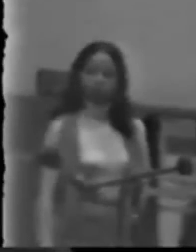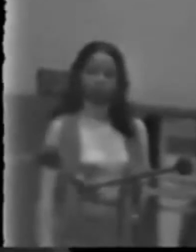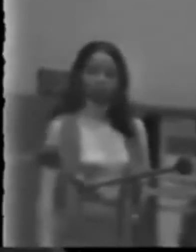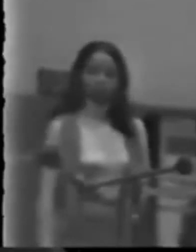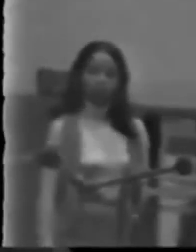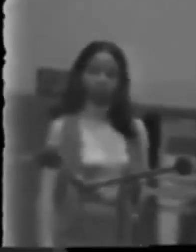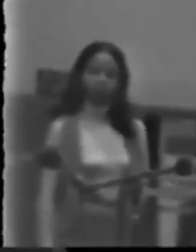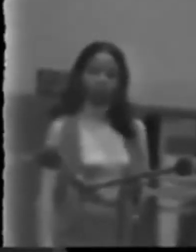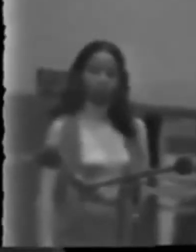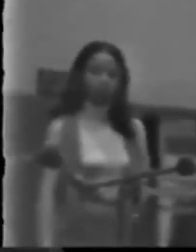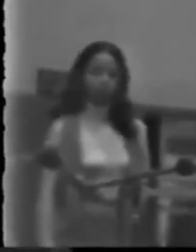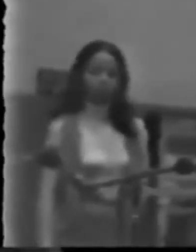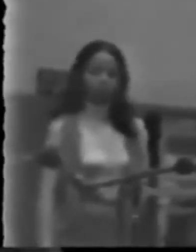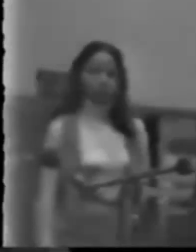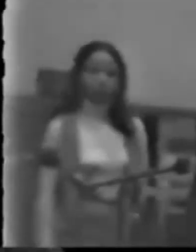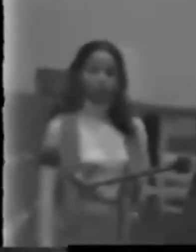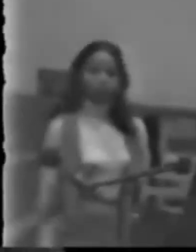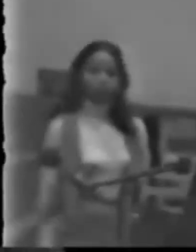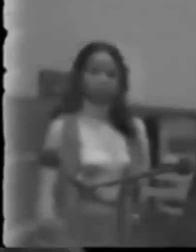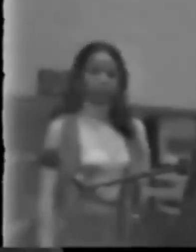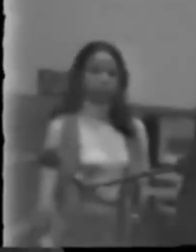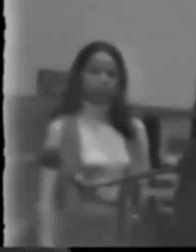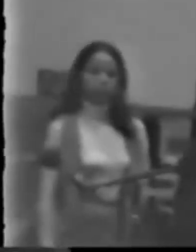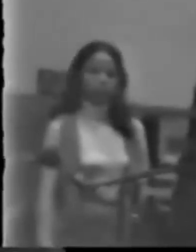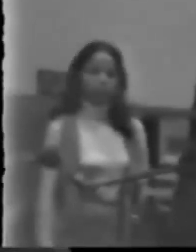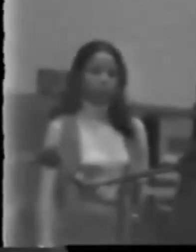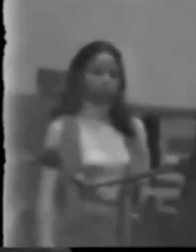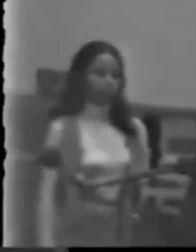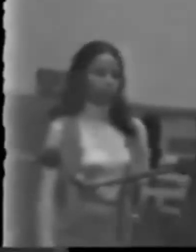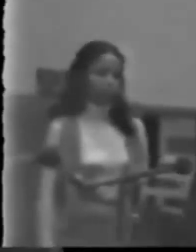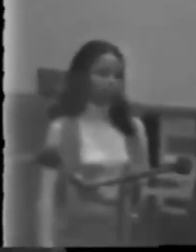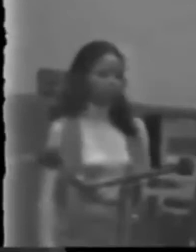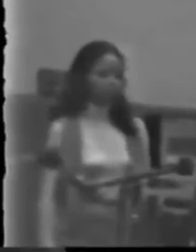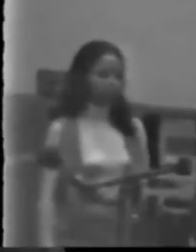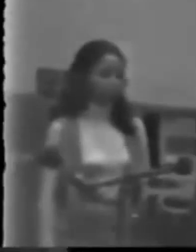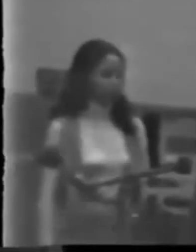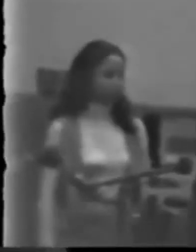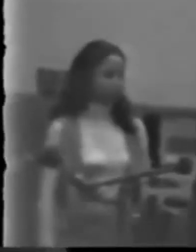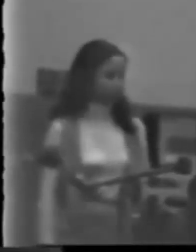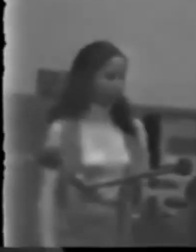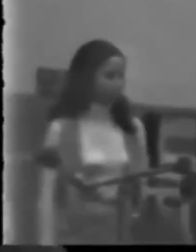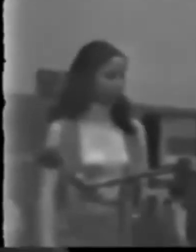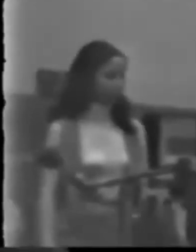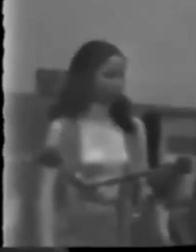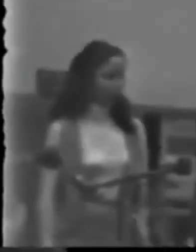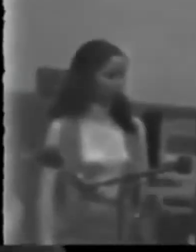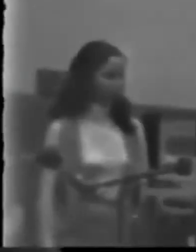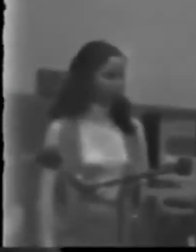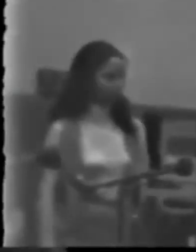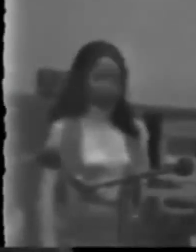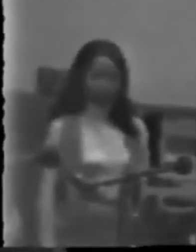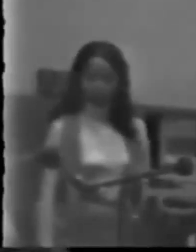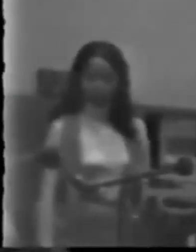country are confronting, is the problem of racism. And I think that if the